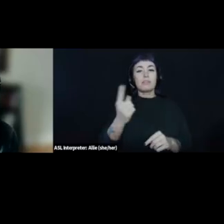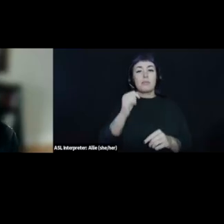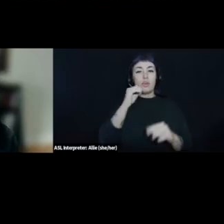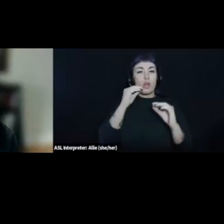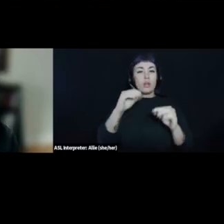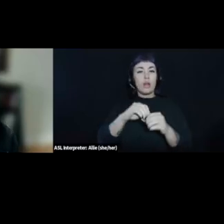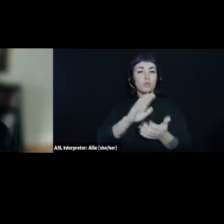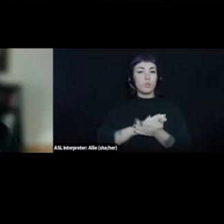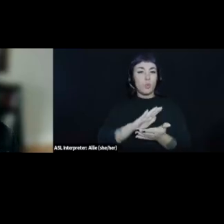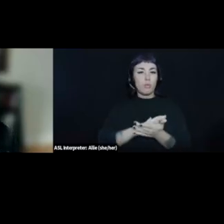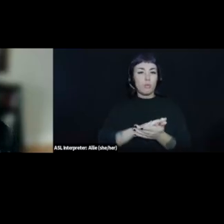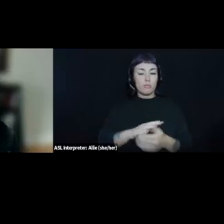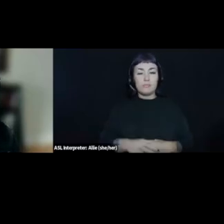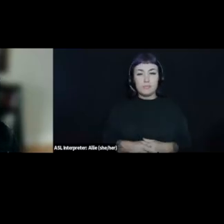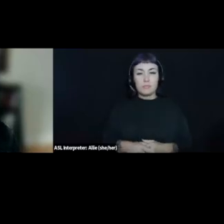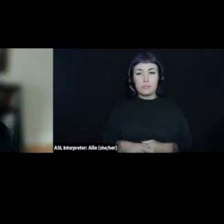for sure.